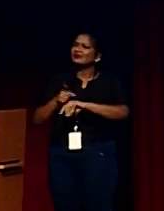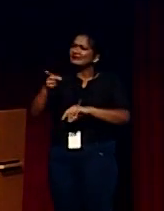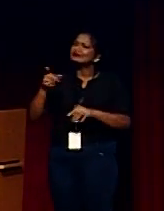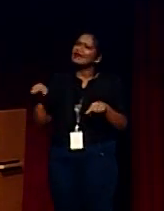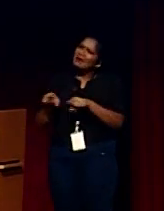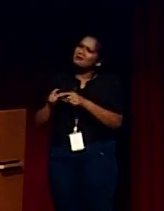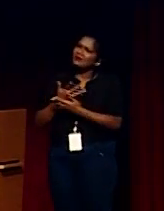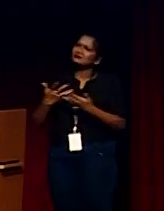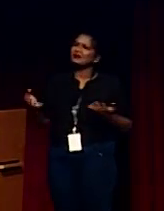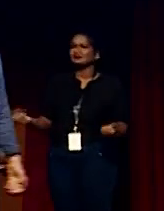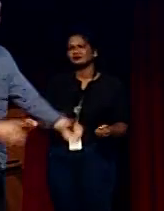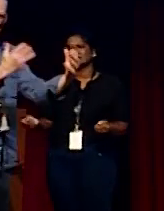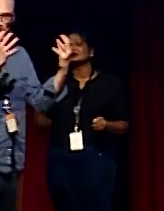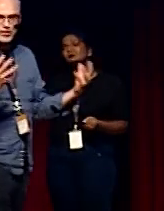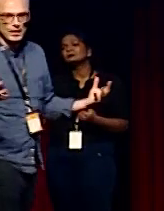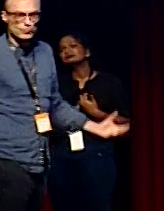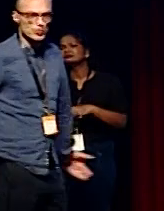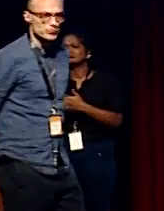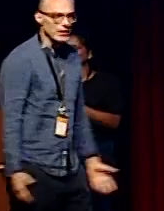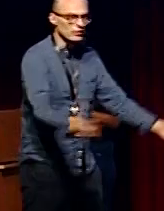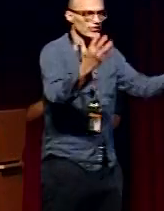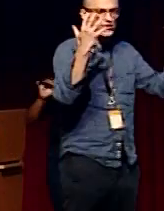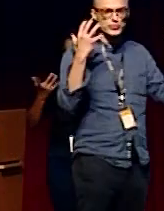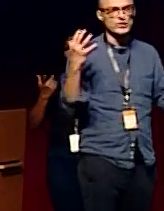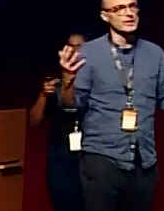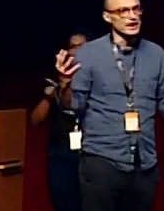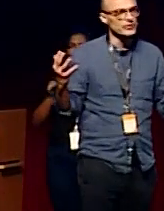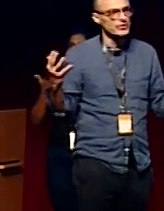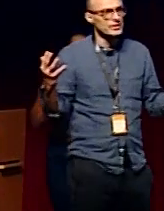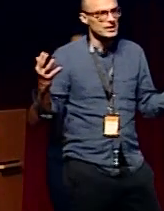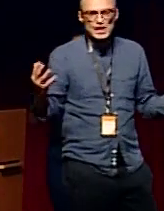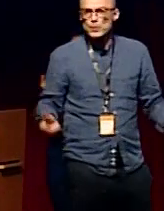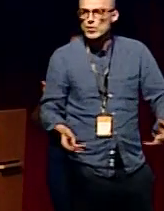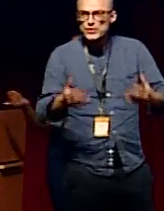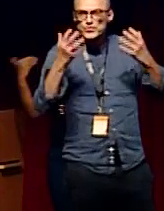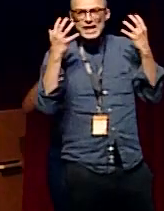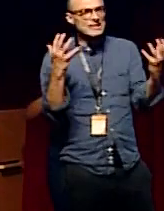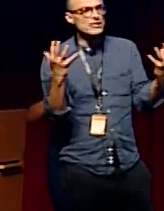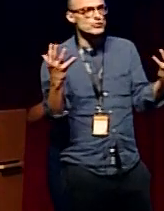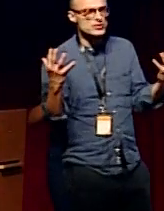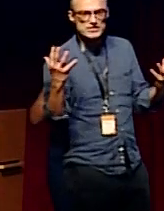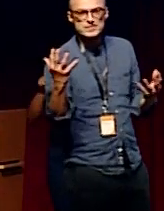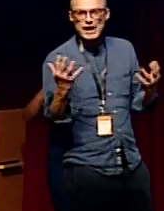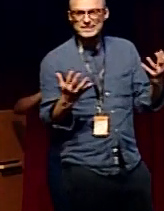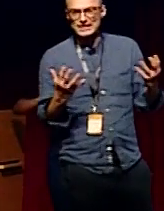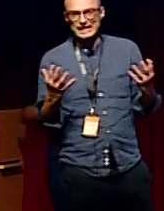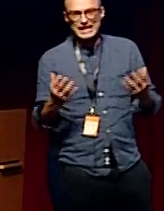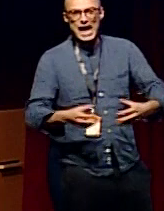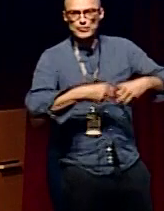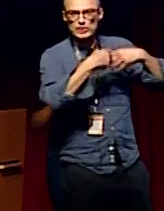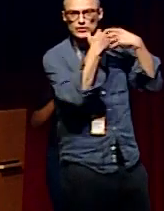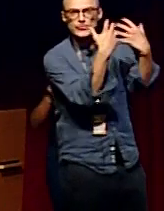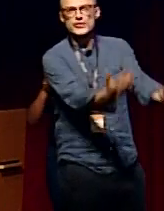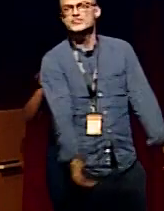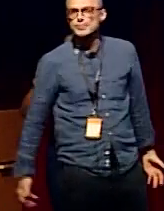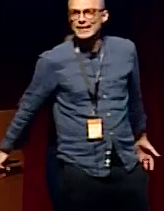same thing effectively. We take the diagram, we recognize what it is, we then enrich it semantically,